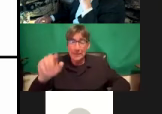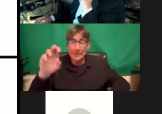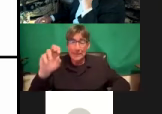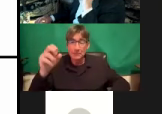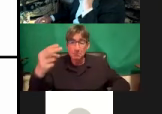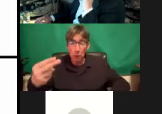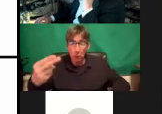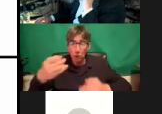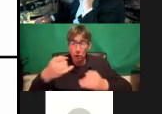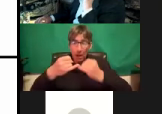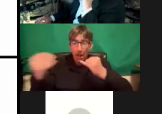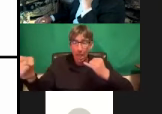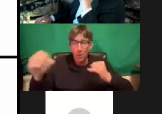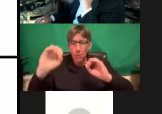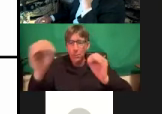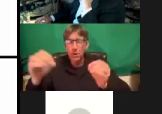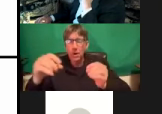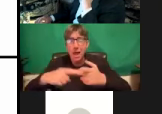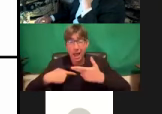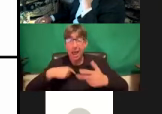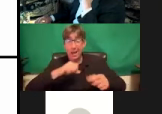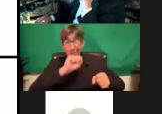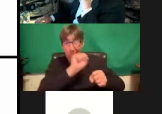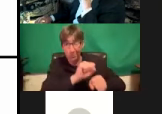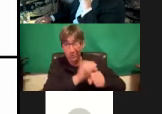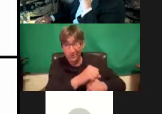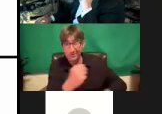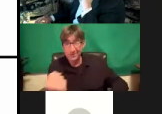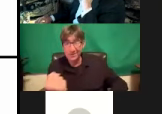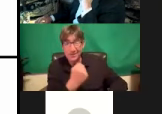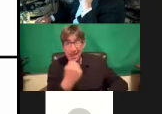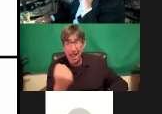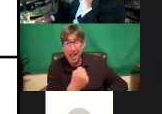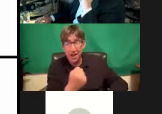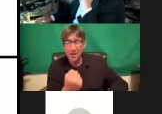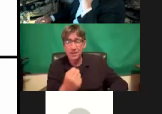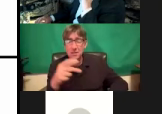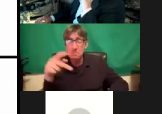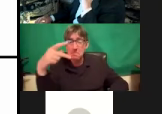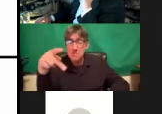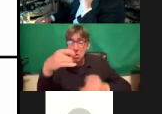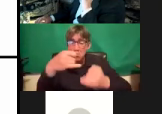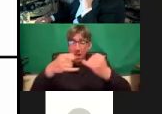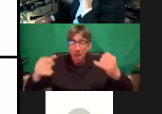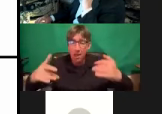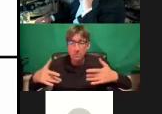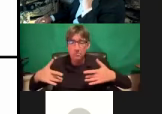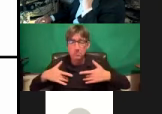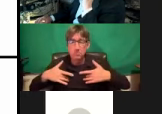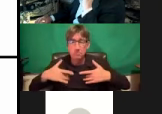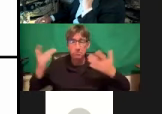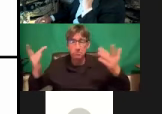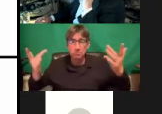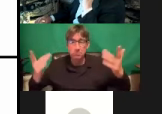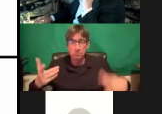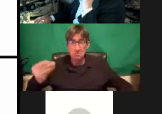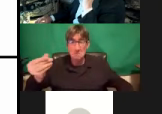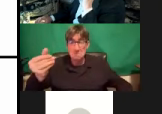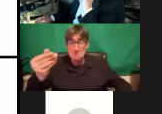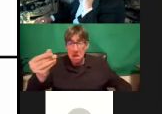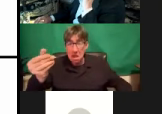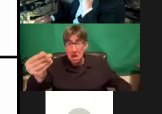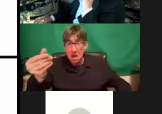what's going on with the commuter rail. Personally, I think it all has to do with money. Sorry, but why is there no